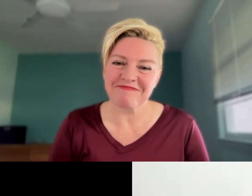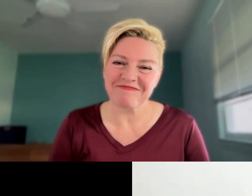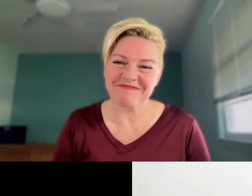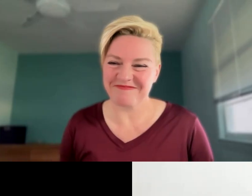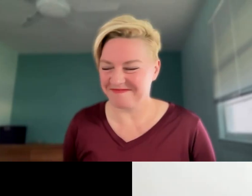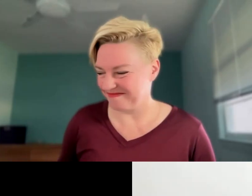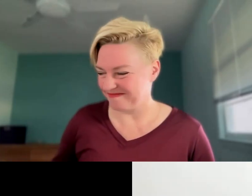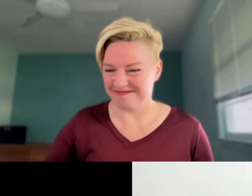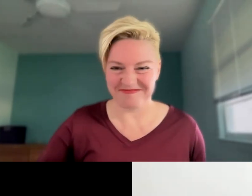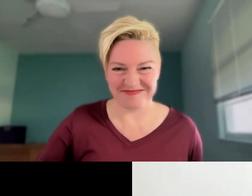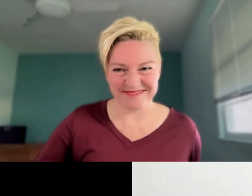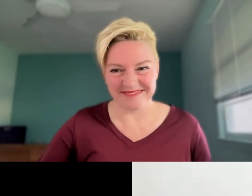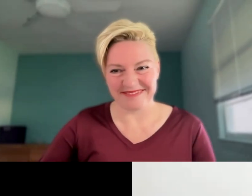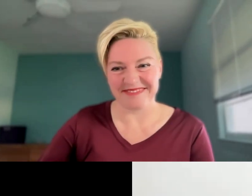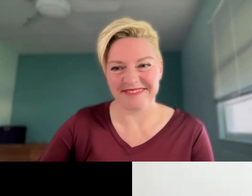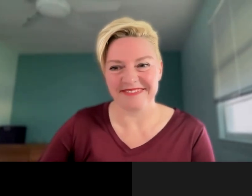Thank you.